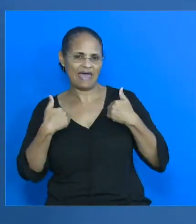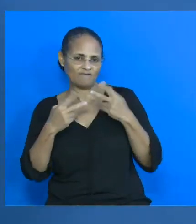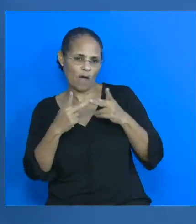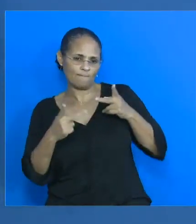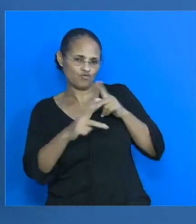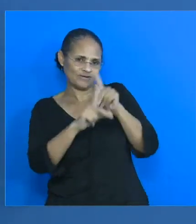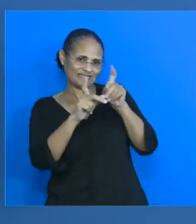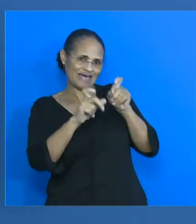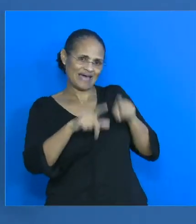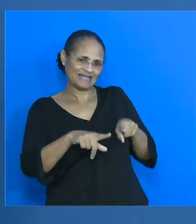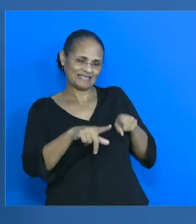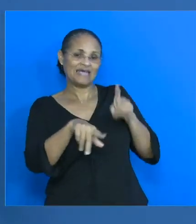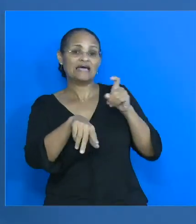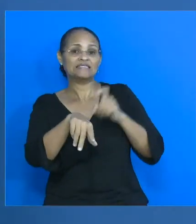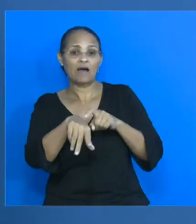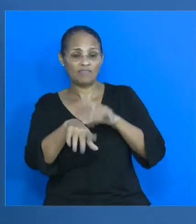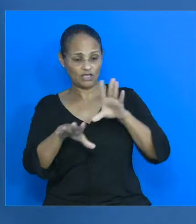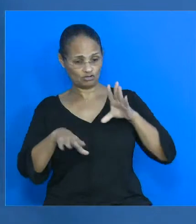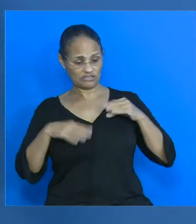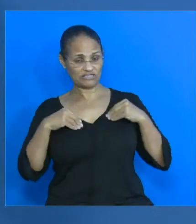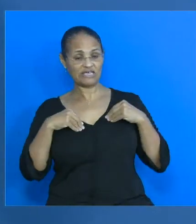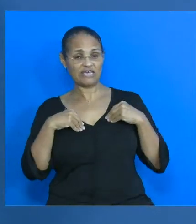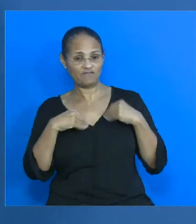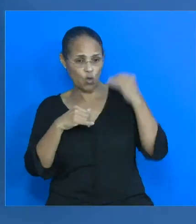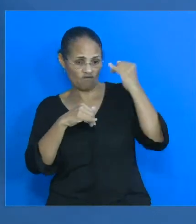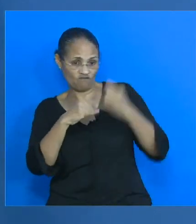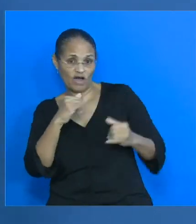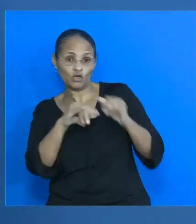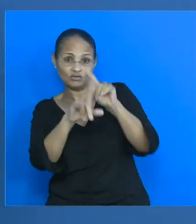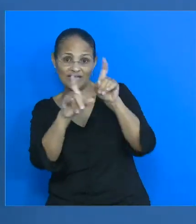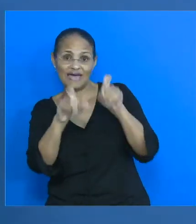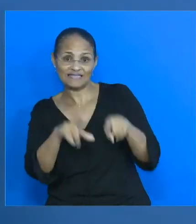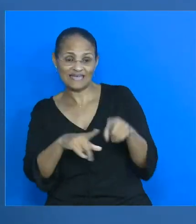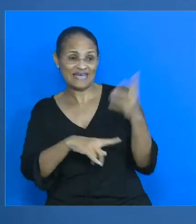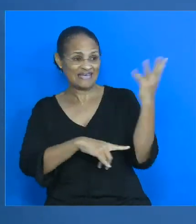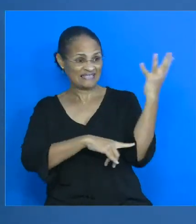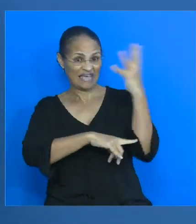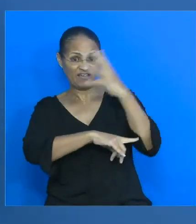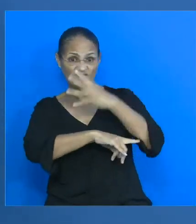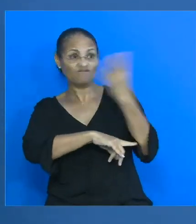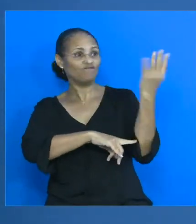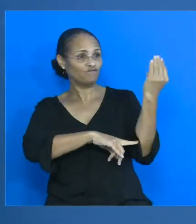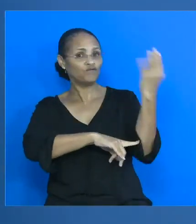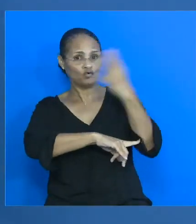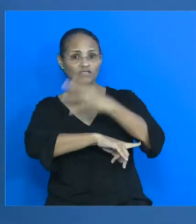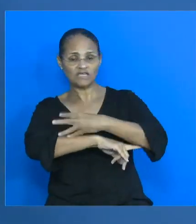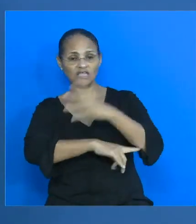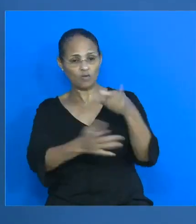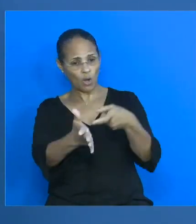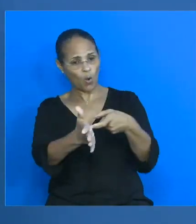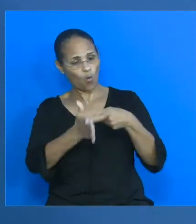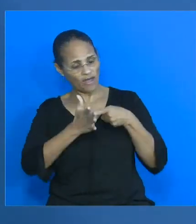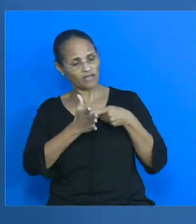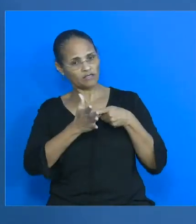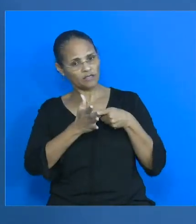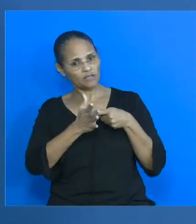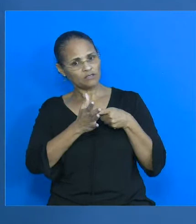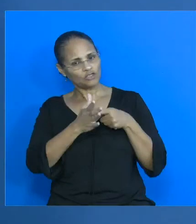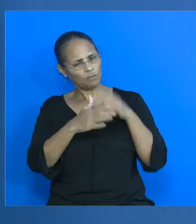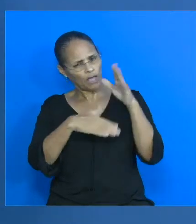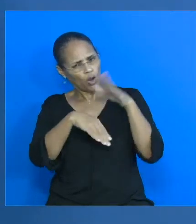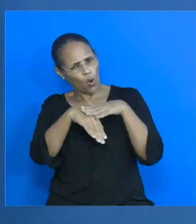pre-test. Until such time as they've received their final test at day 14, they are required to exercise extreme